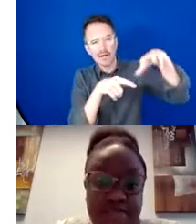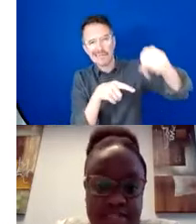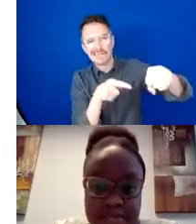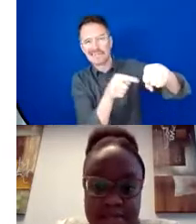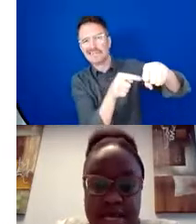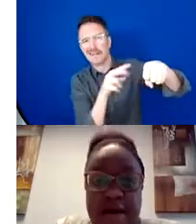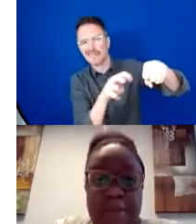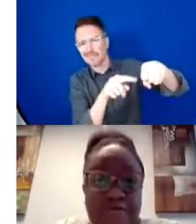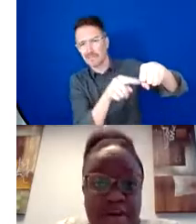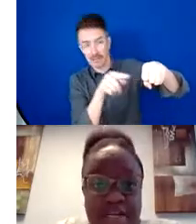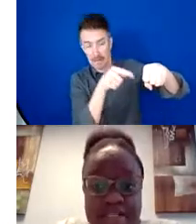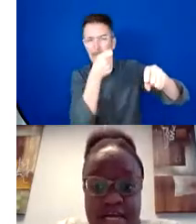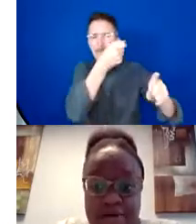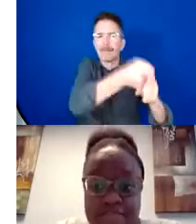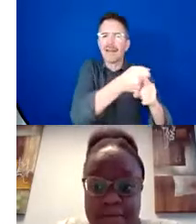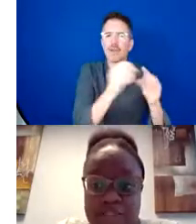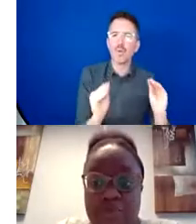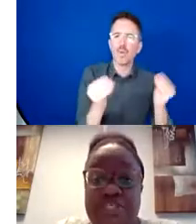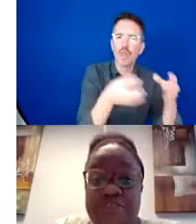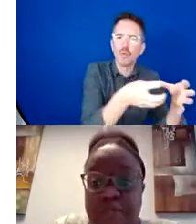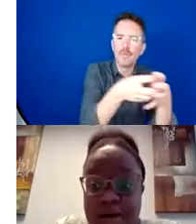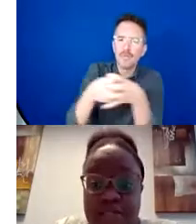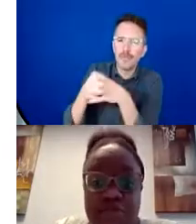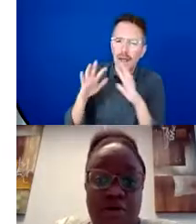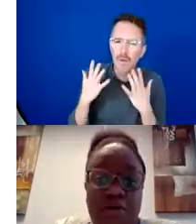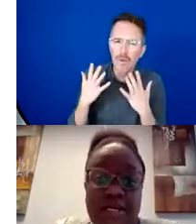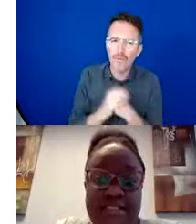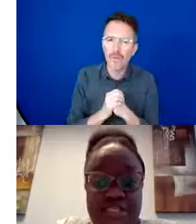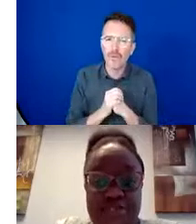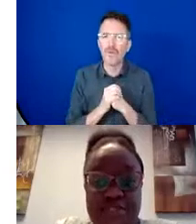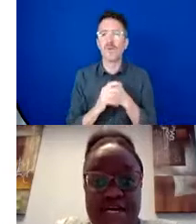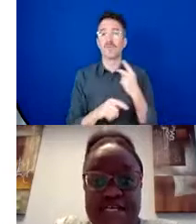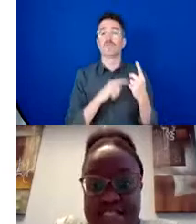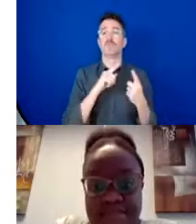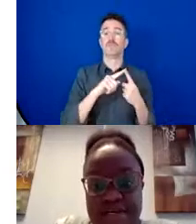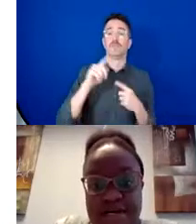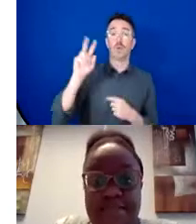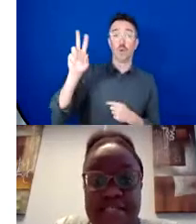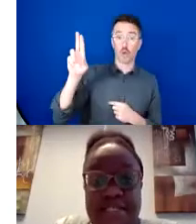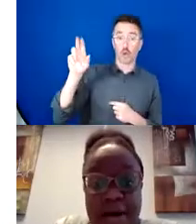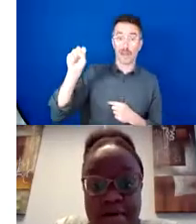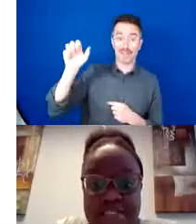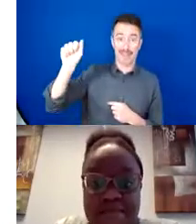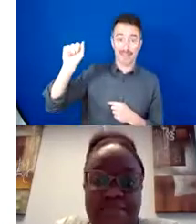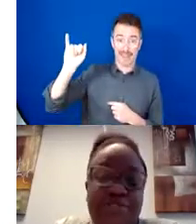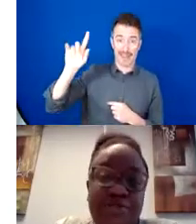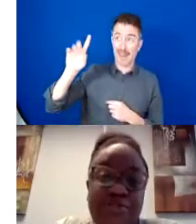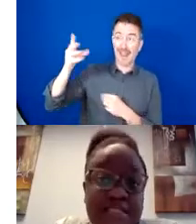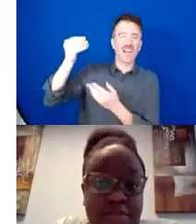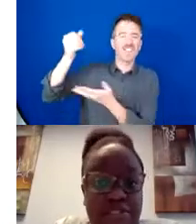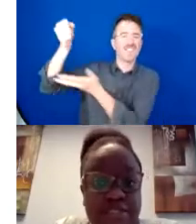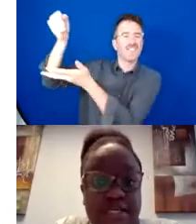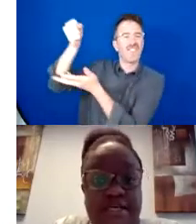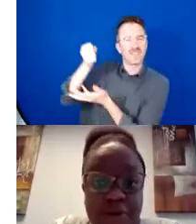USAID funding. By providing this kind of support, we shift power to local organizations, something Ambassador Powers, I'm happy to note,